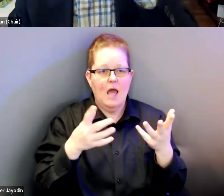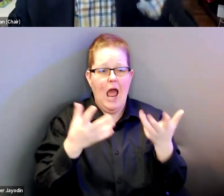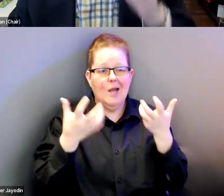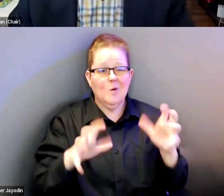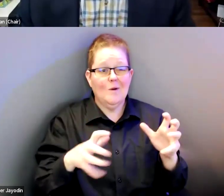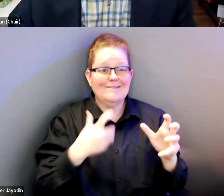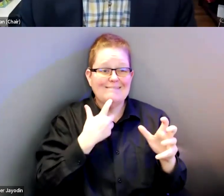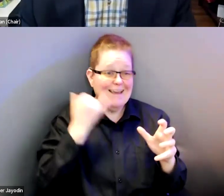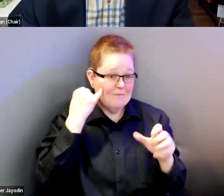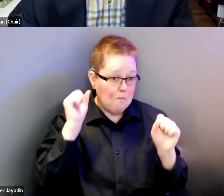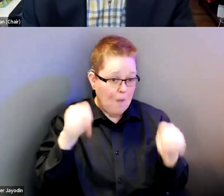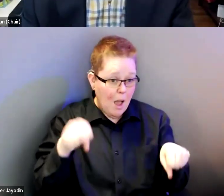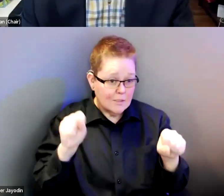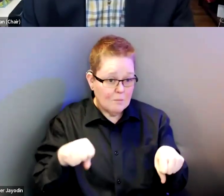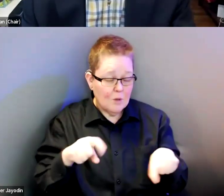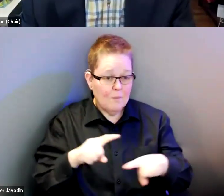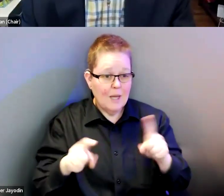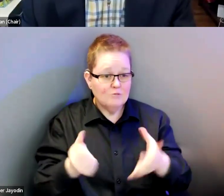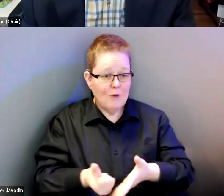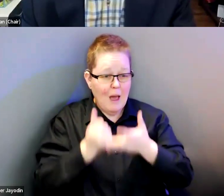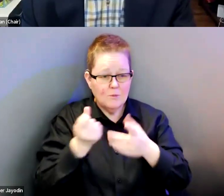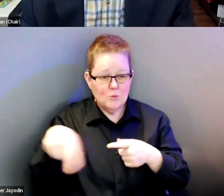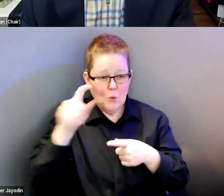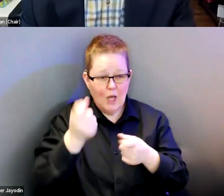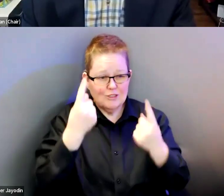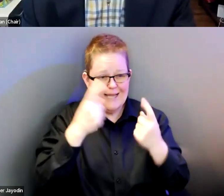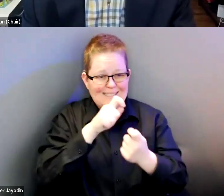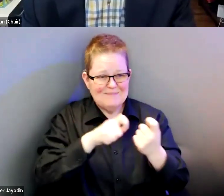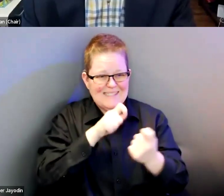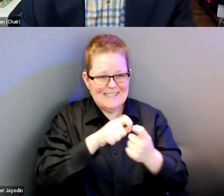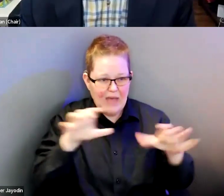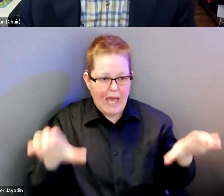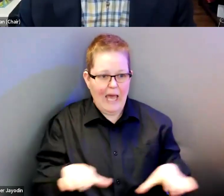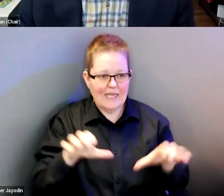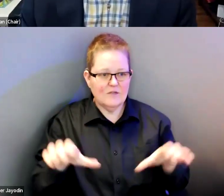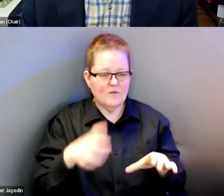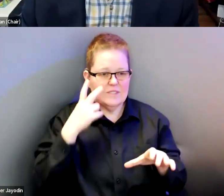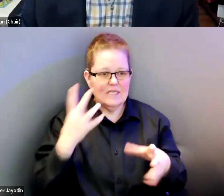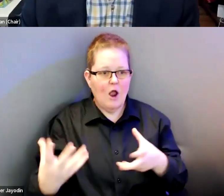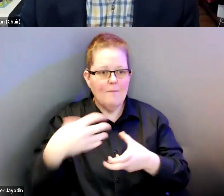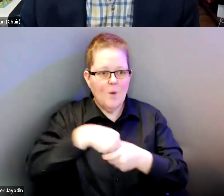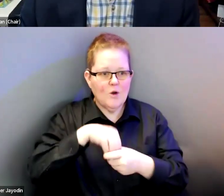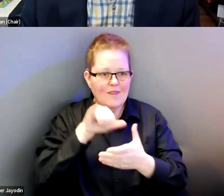that's possible, just to help everyone understand the specific activities we see as part of that phase of the timeline.